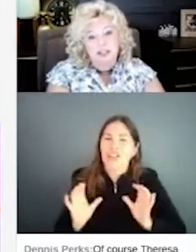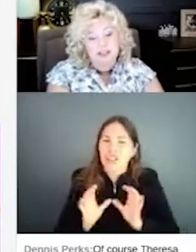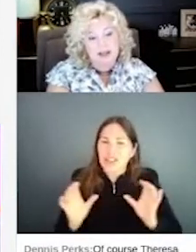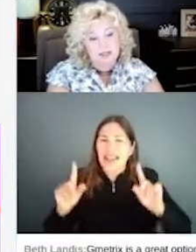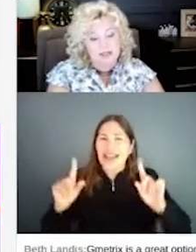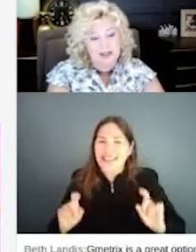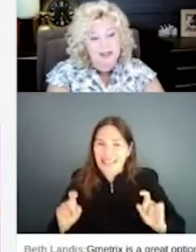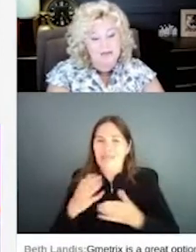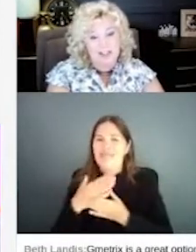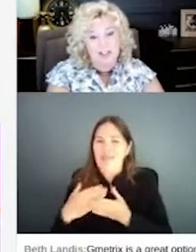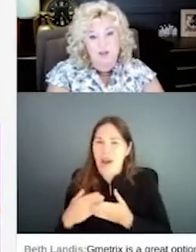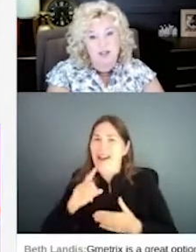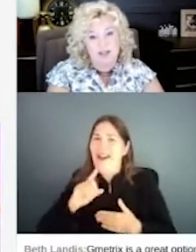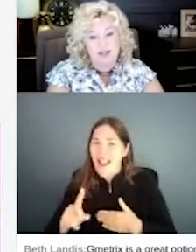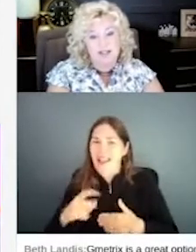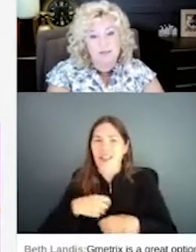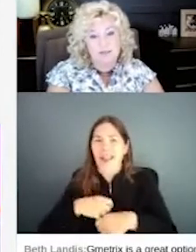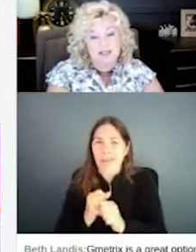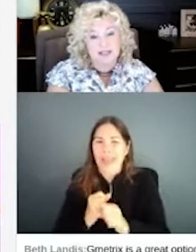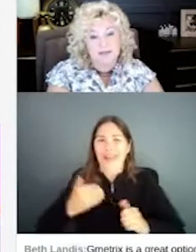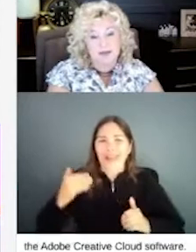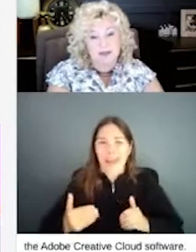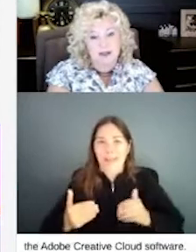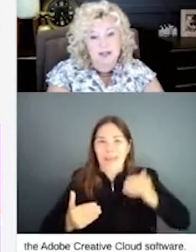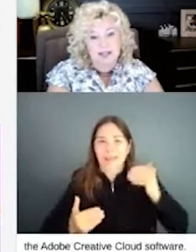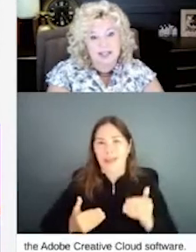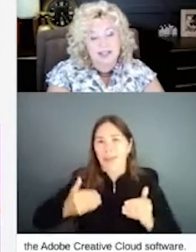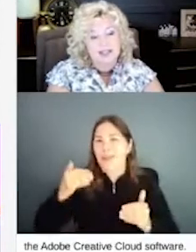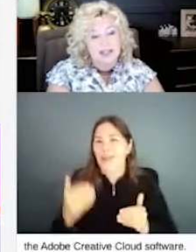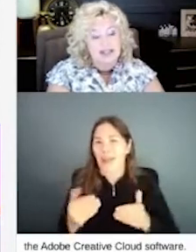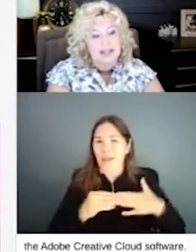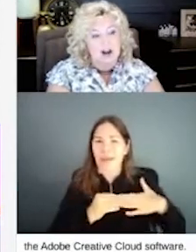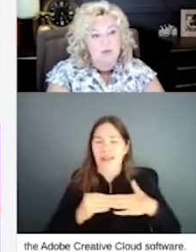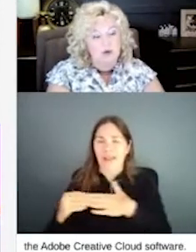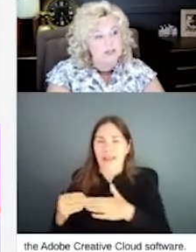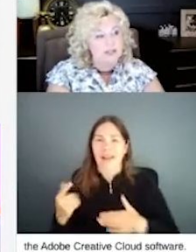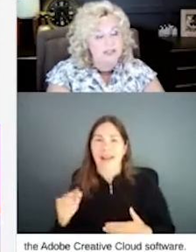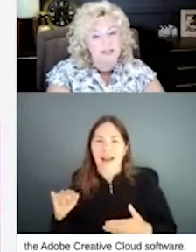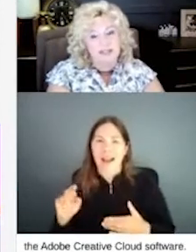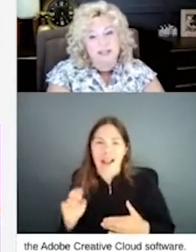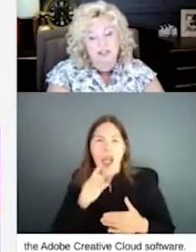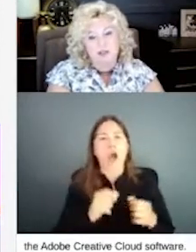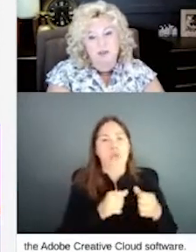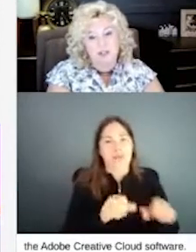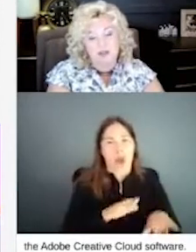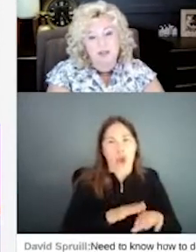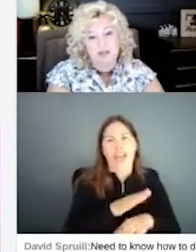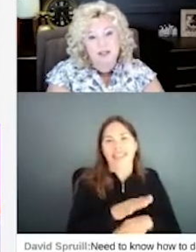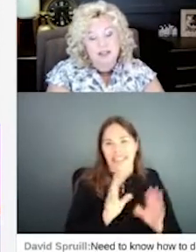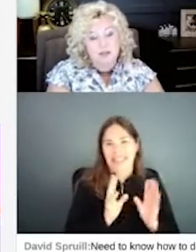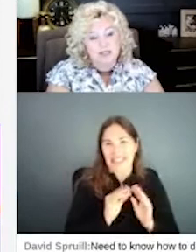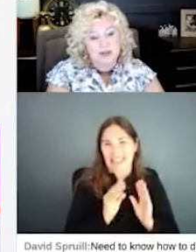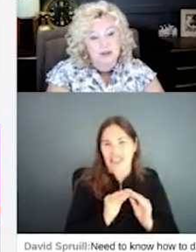exam side, I've actually created a step-by-step guide, and I'll post it to this session resources. In